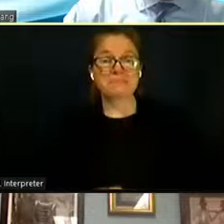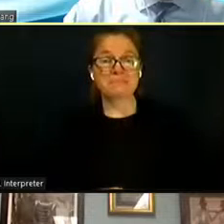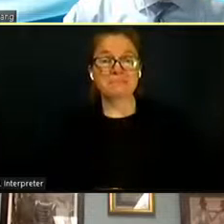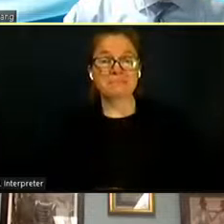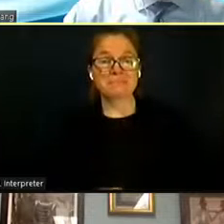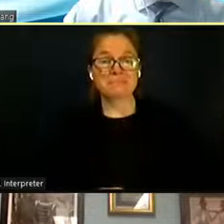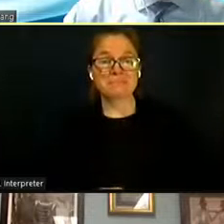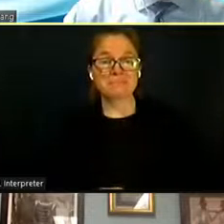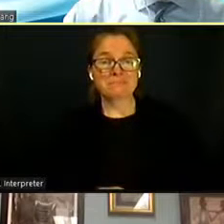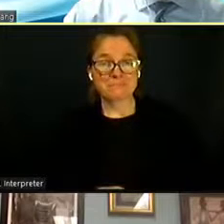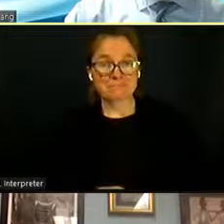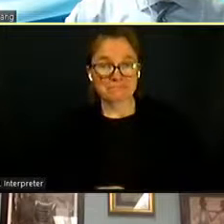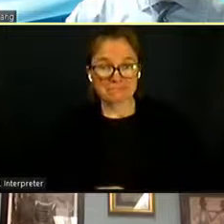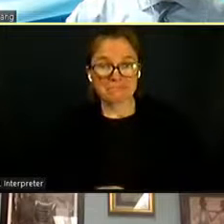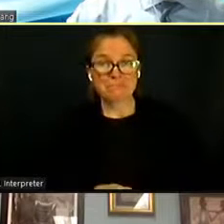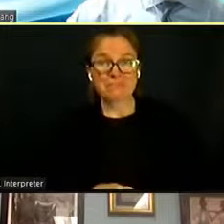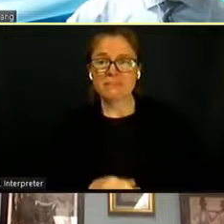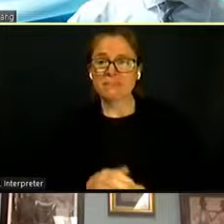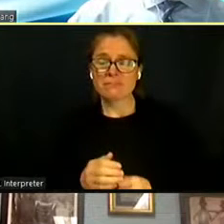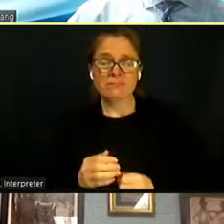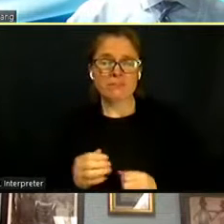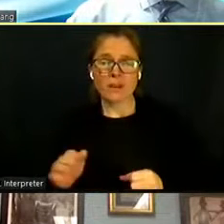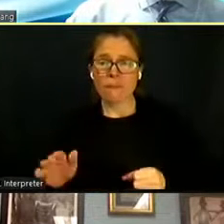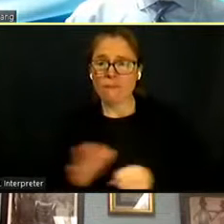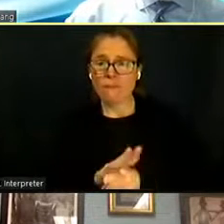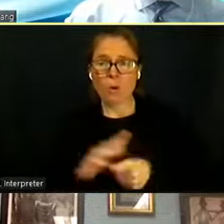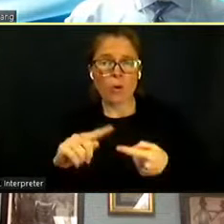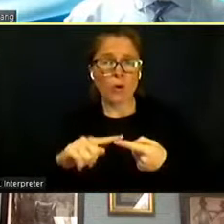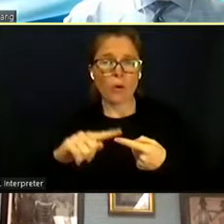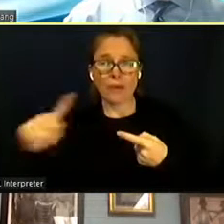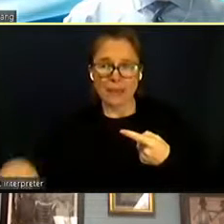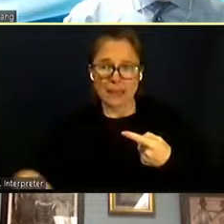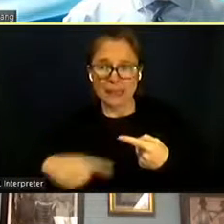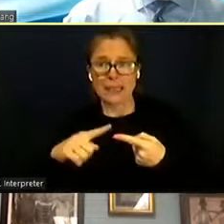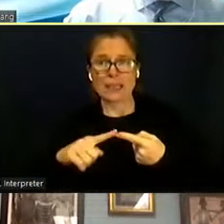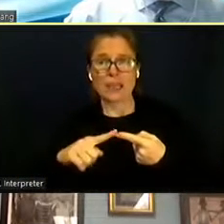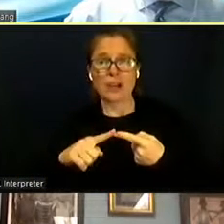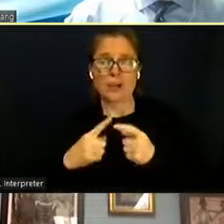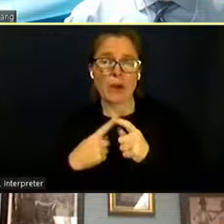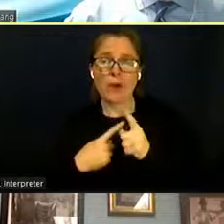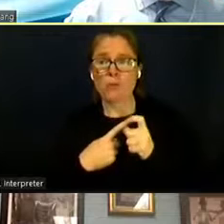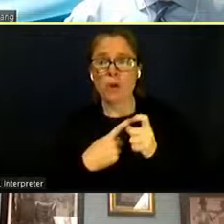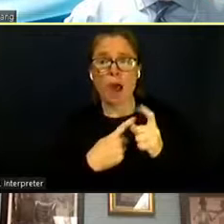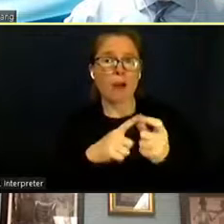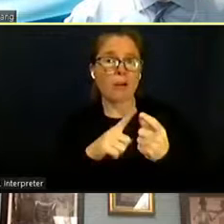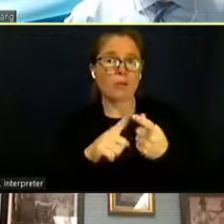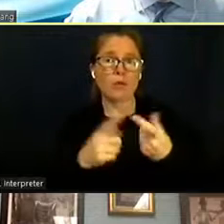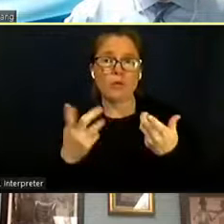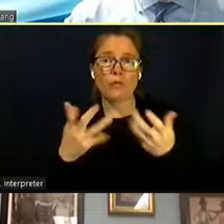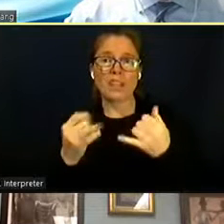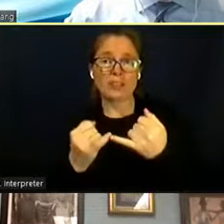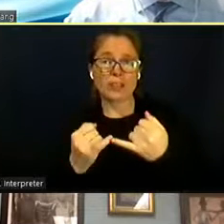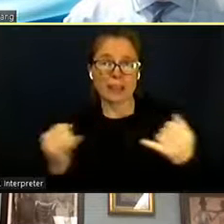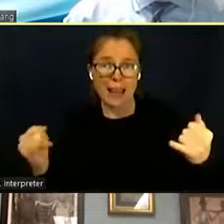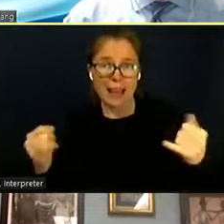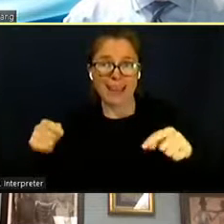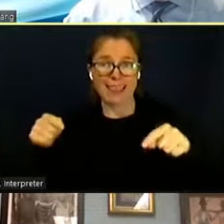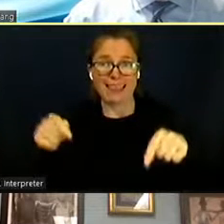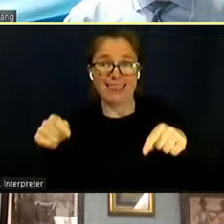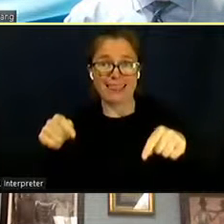an entire year of process and really to run to that quote unquote finish line, which is in the June budget adoption. That's where the county